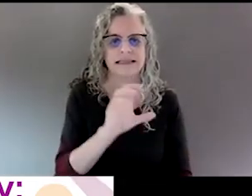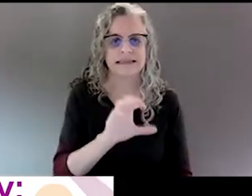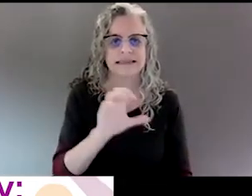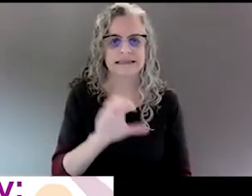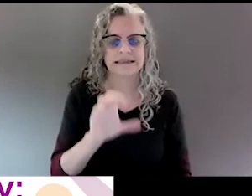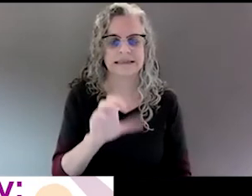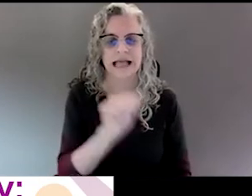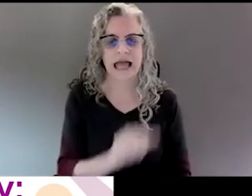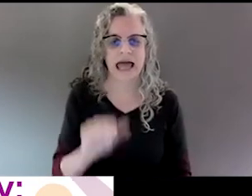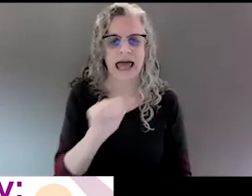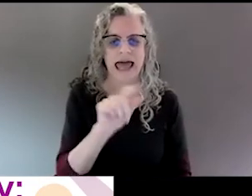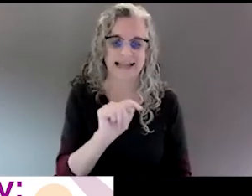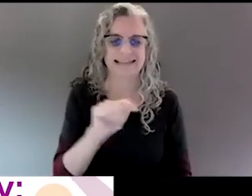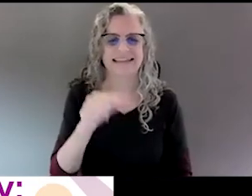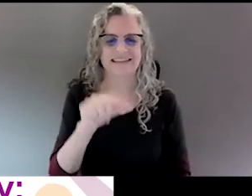GUCCHD.